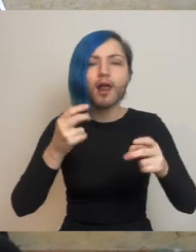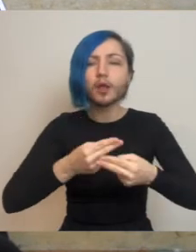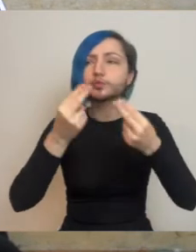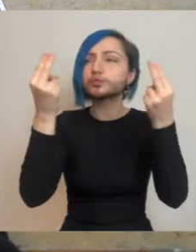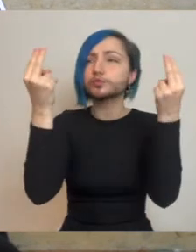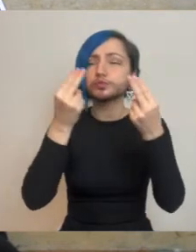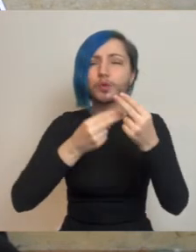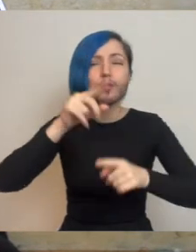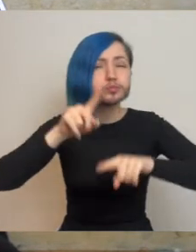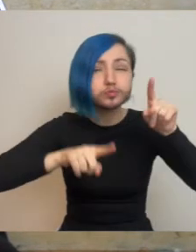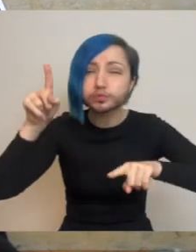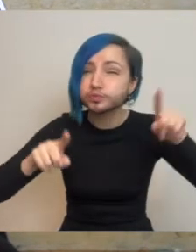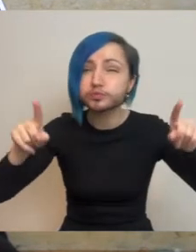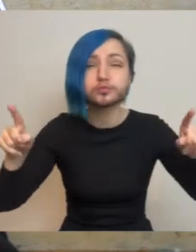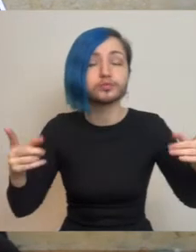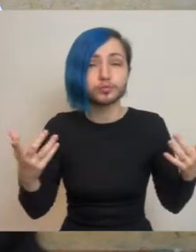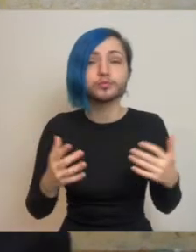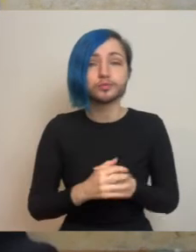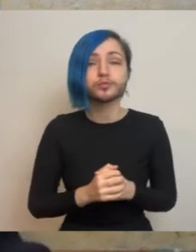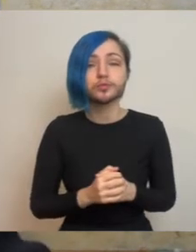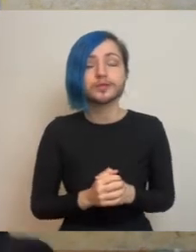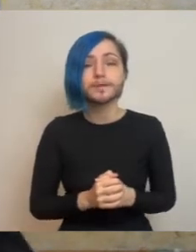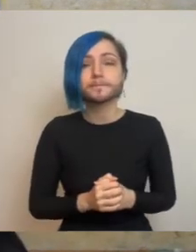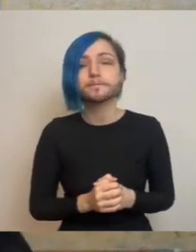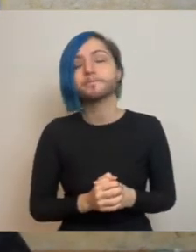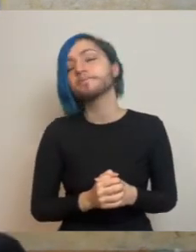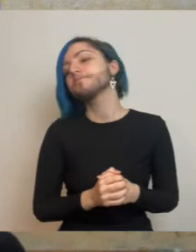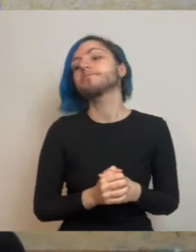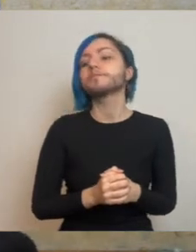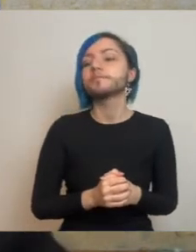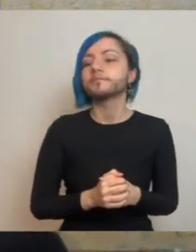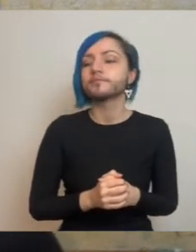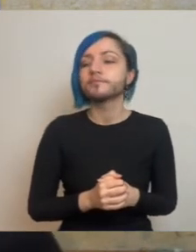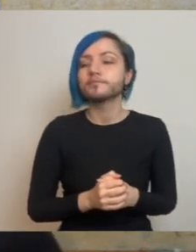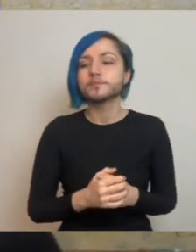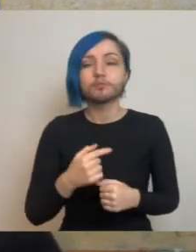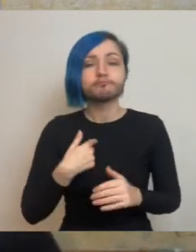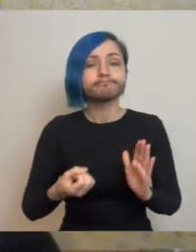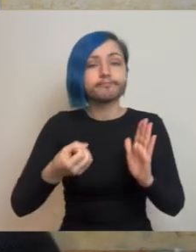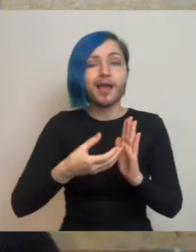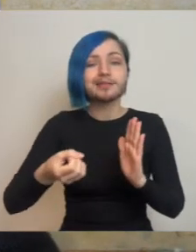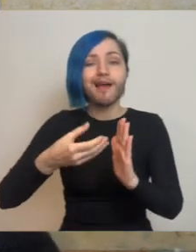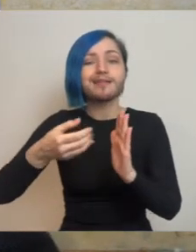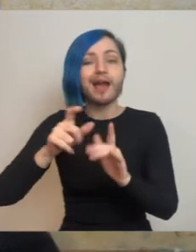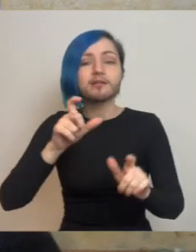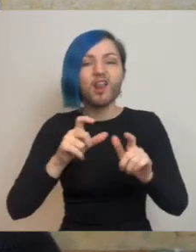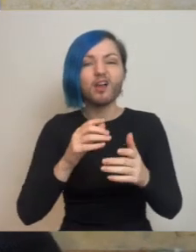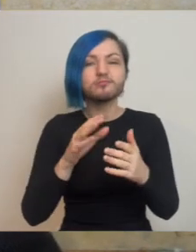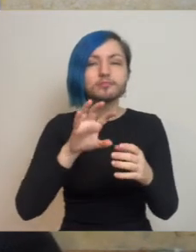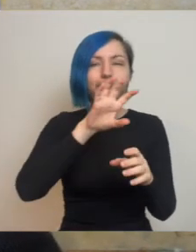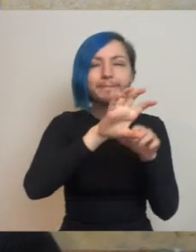know, the variety of skin colors that exist. So I'm just going to add the colors sort of in